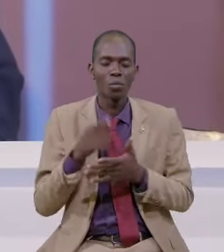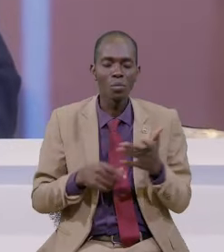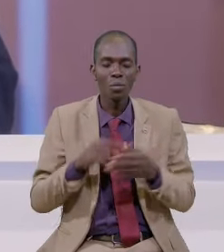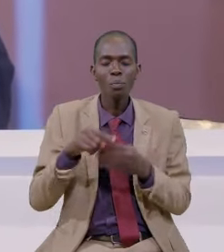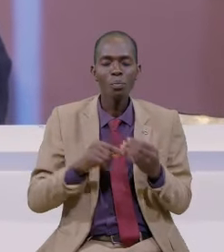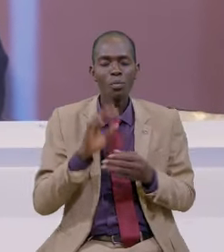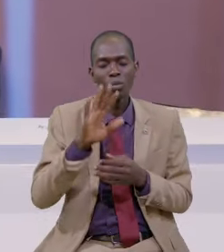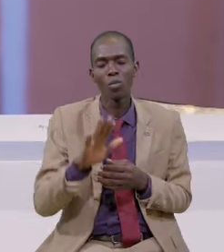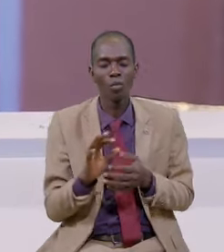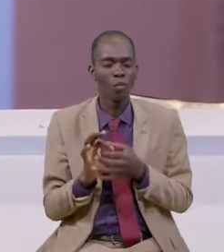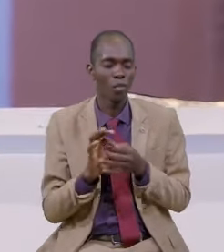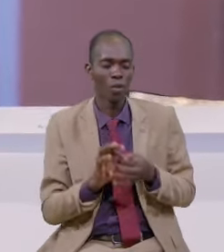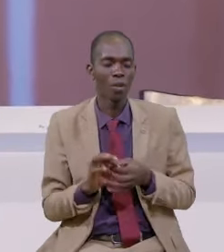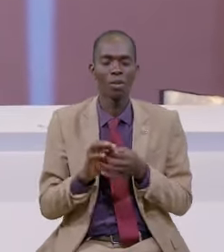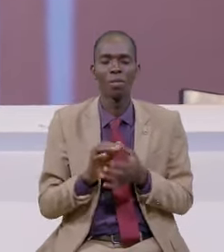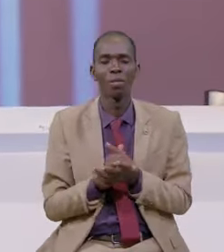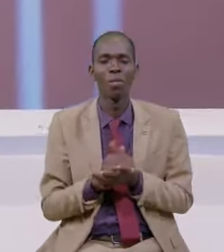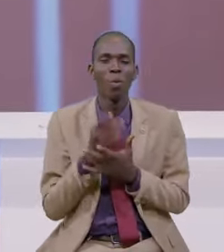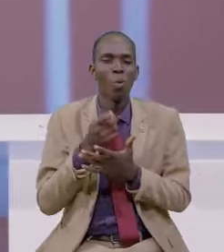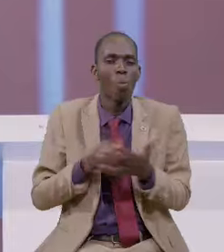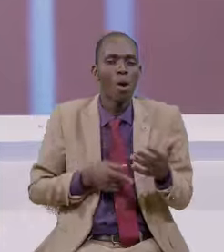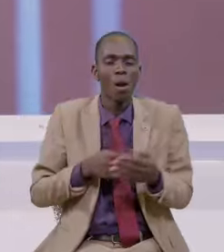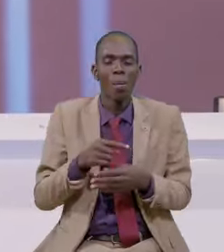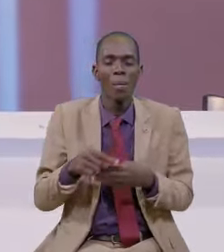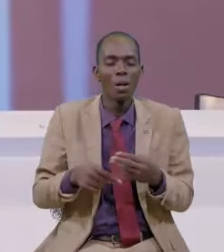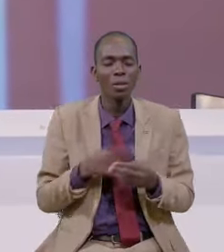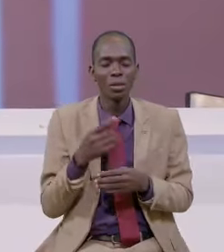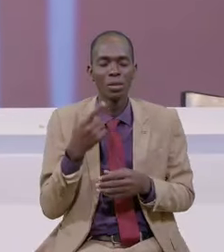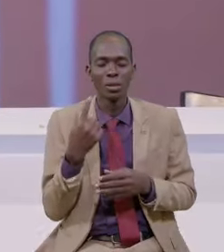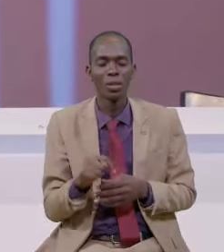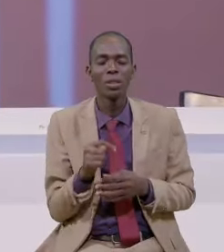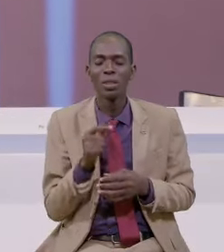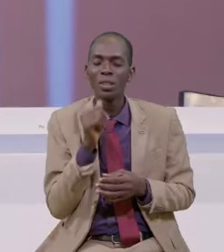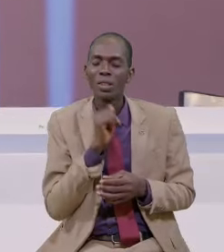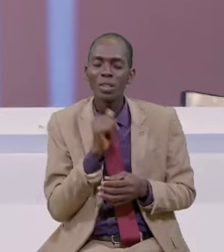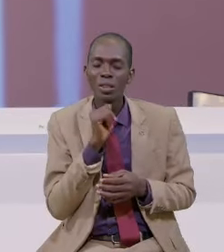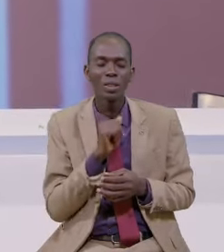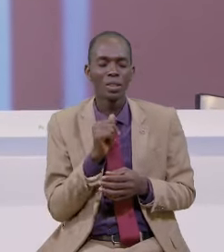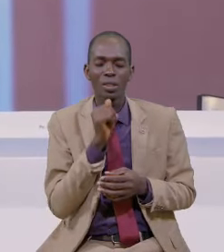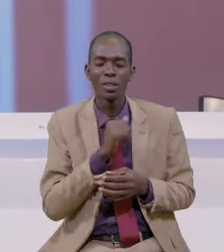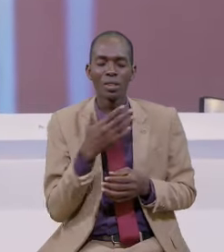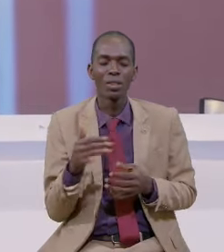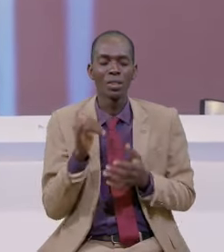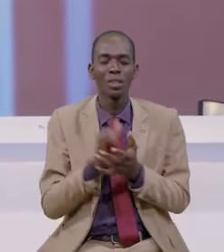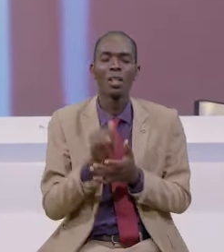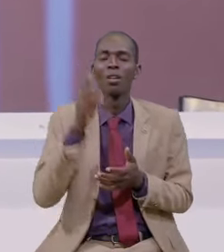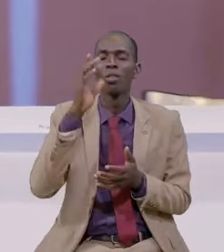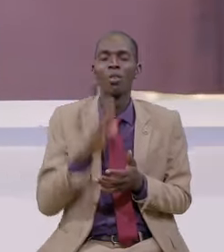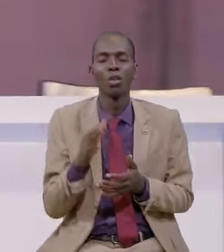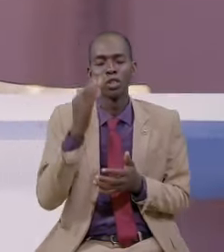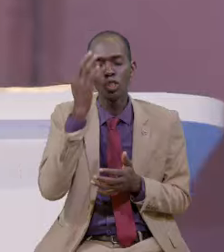the private? How about the secret things that God knows